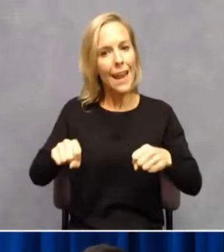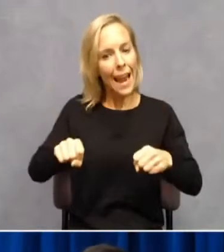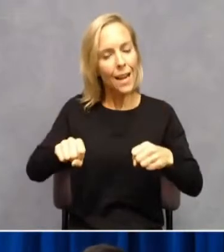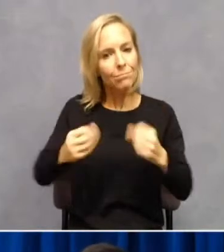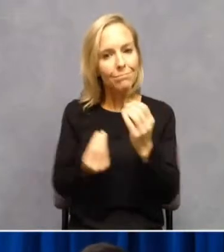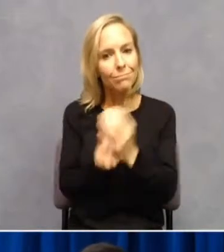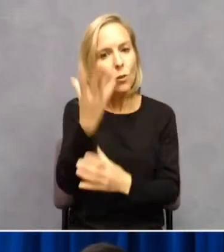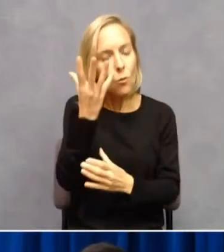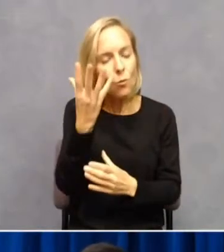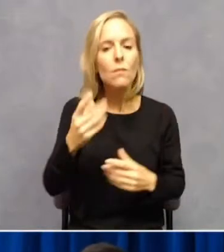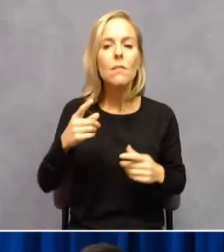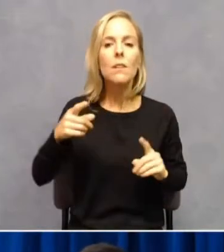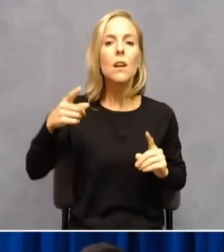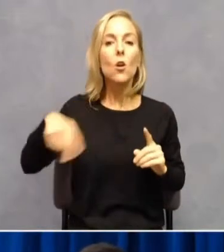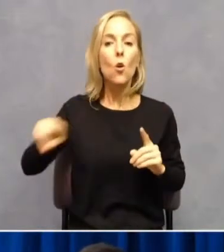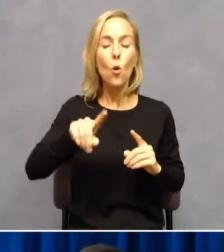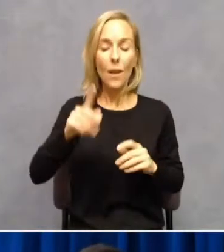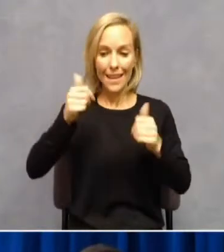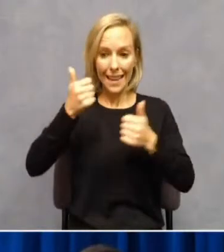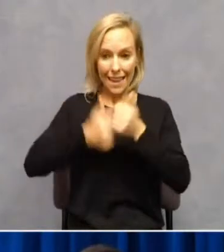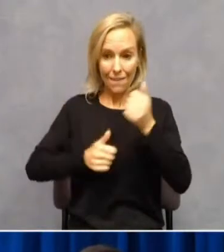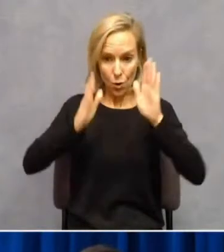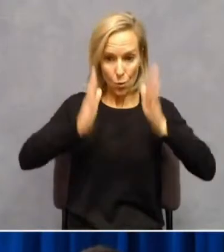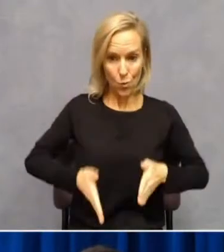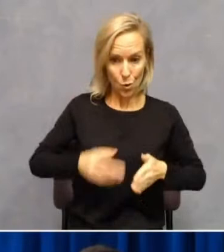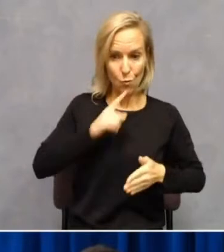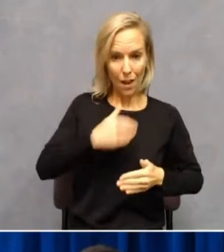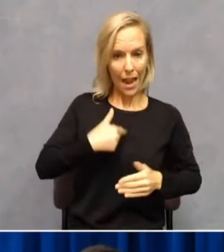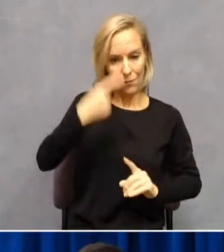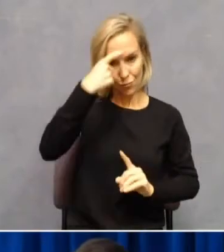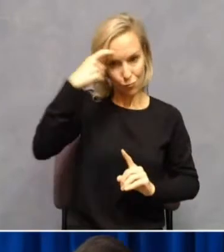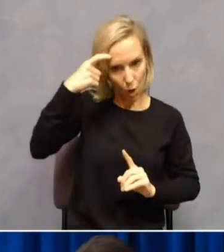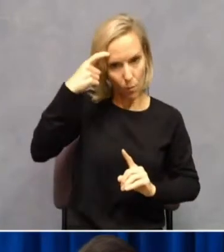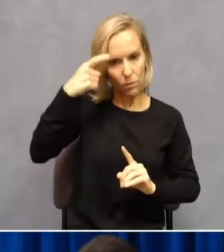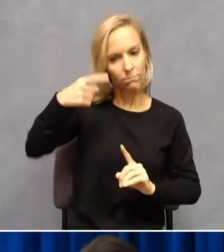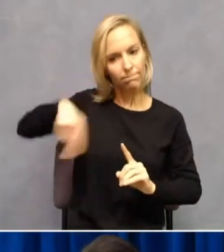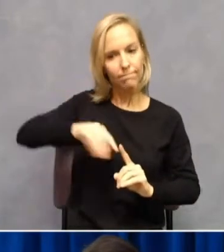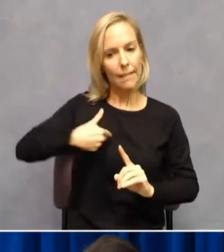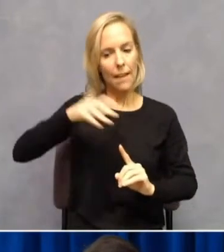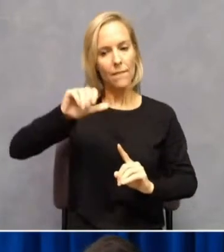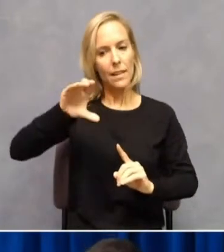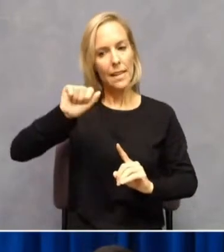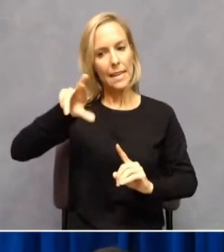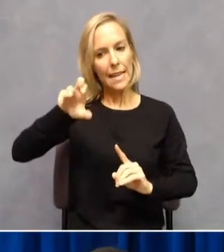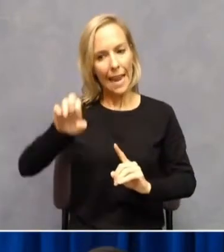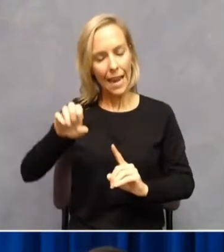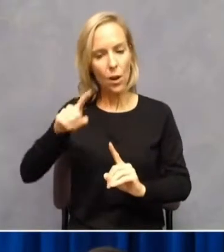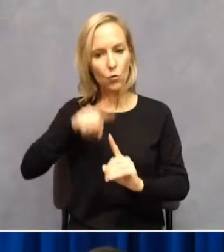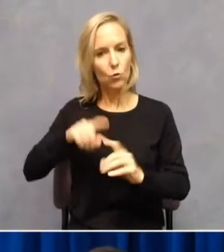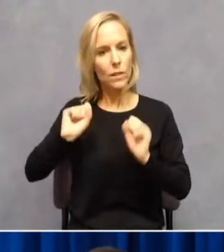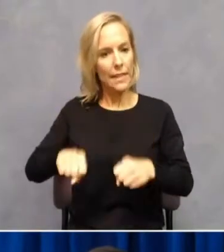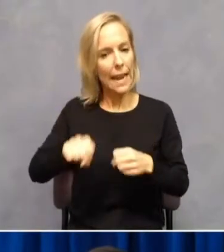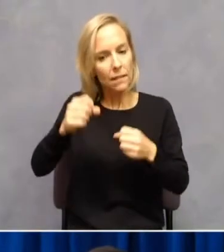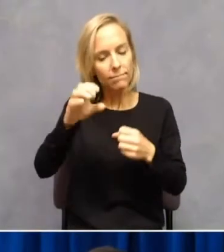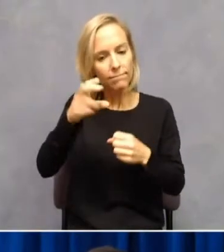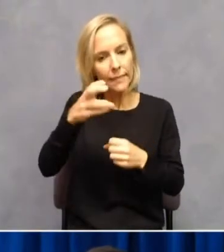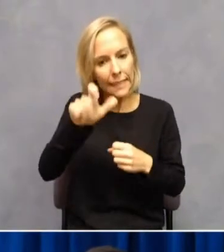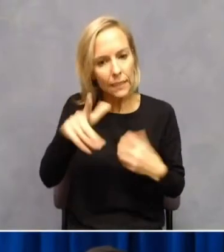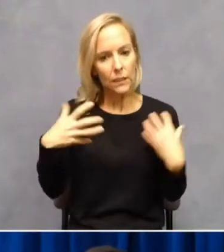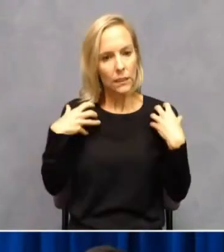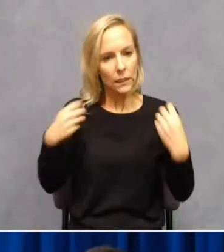survivor has trauma-informed, integrated care needed to truly heal and reclaim lives. Before COVID, I was able